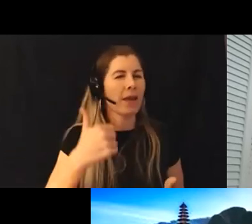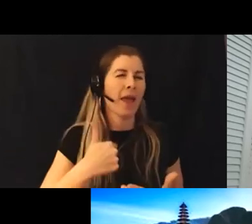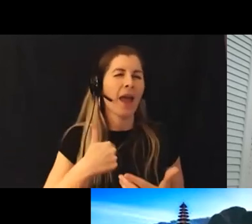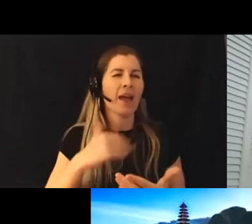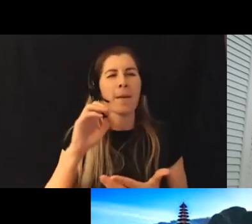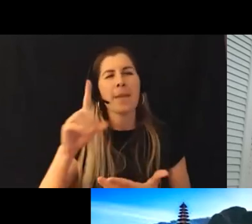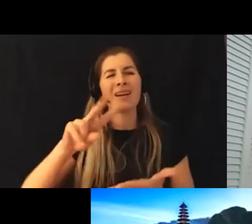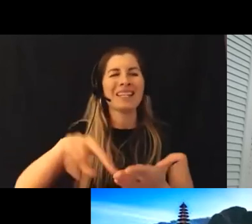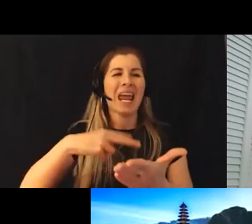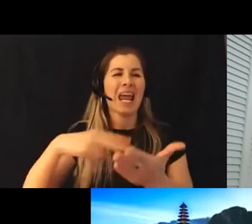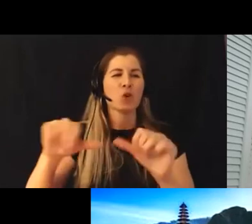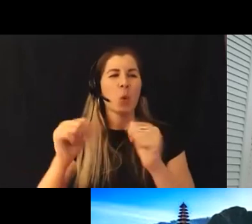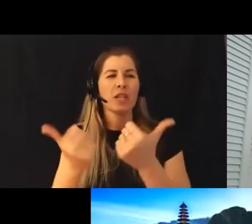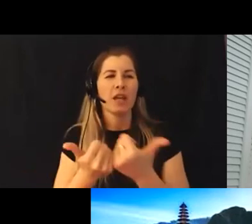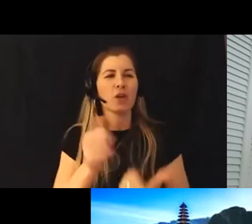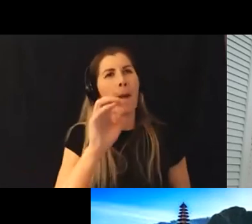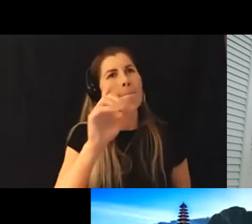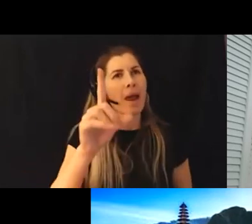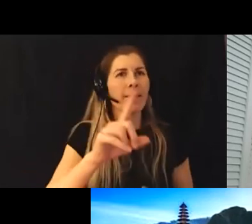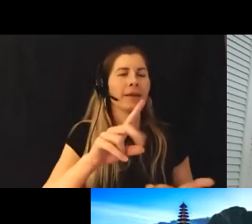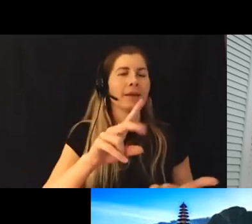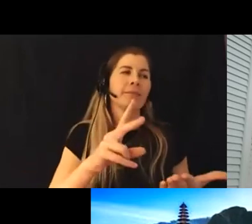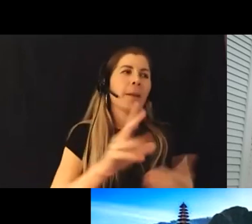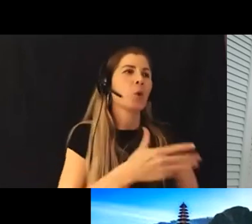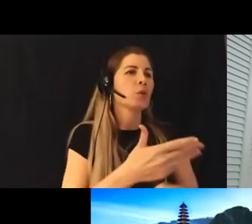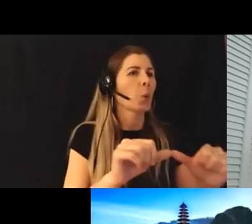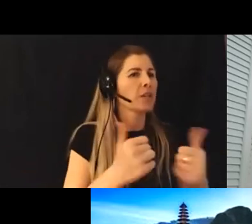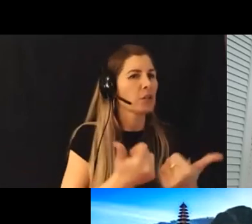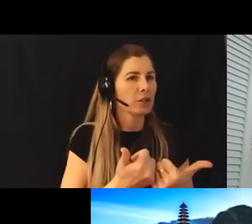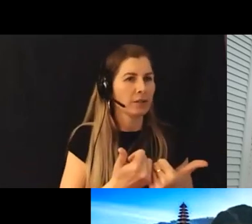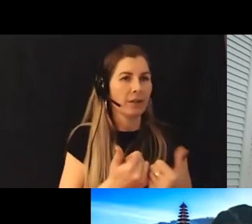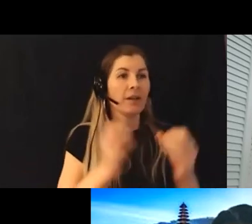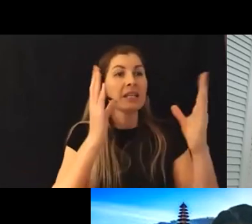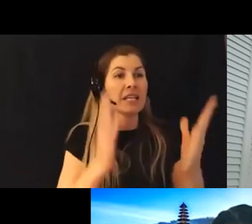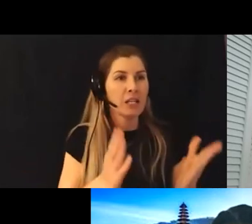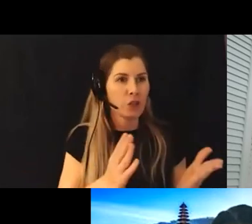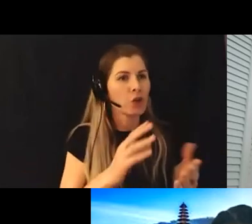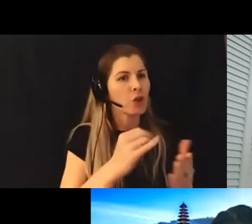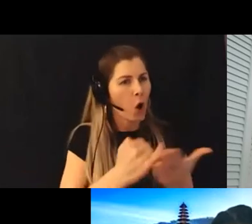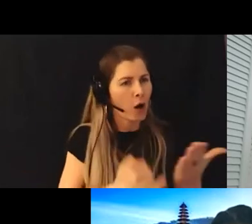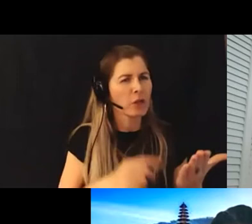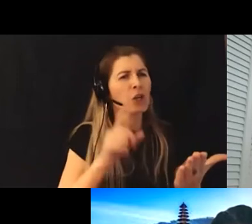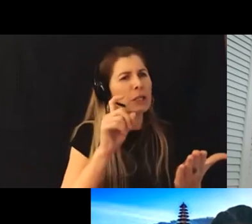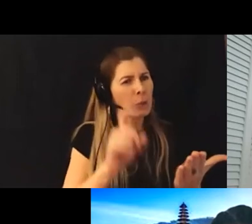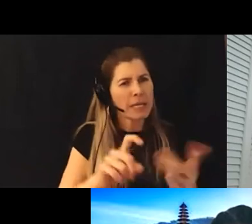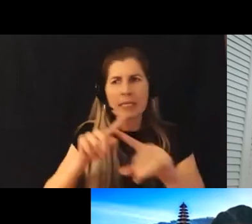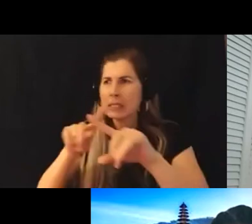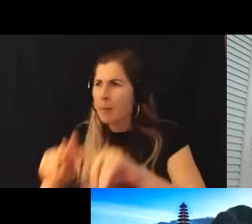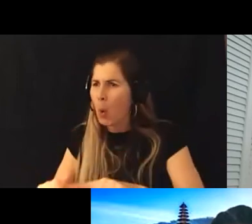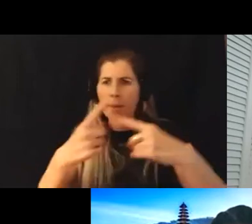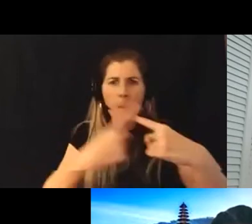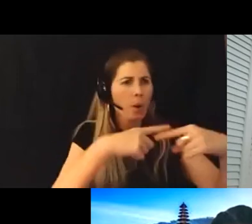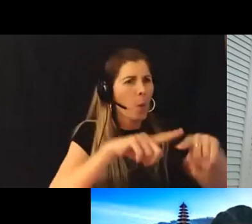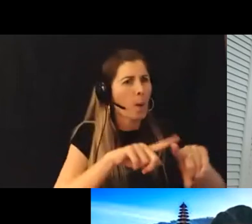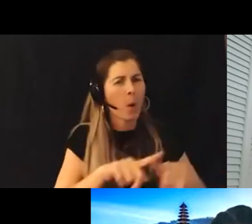Educators Association, the Maryland Music Educators Association. Teaching artists, like, yeah, stand up and let's build contingencies of teaching artists in those places